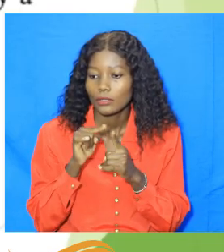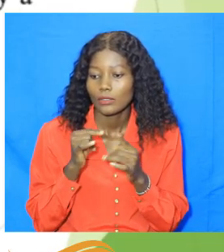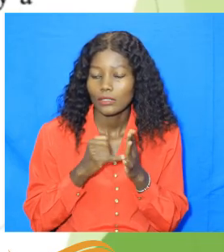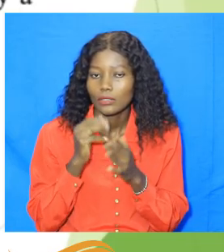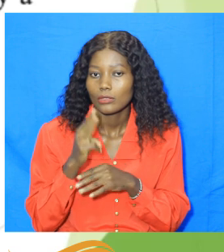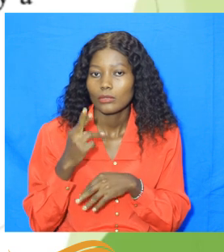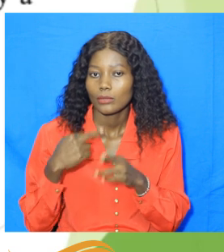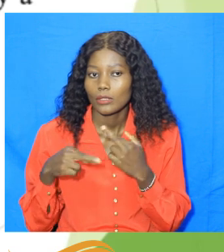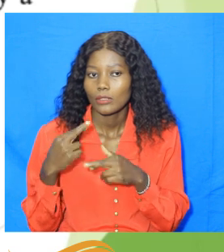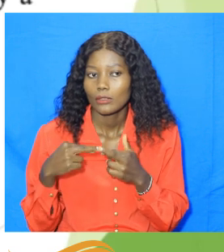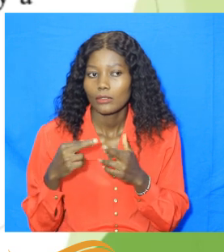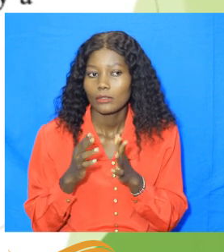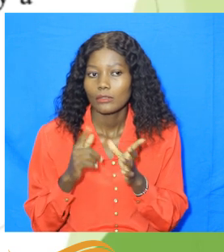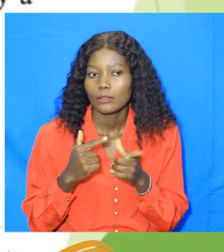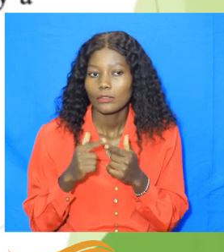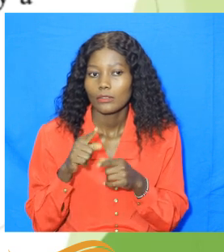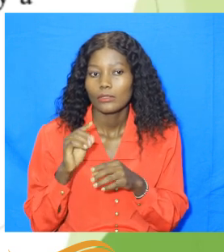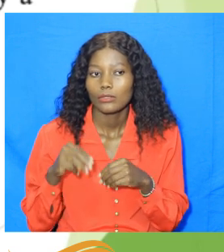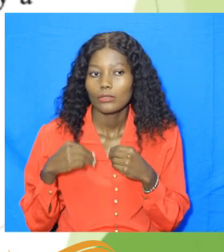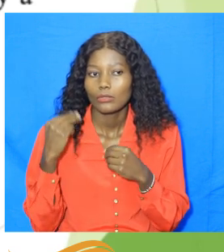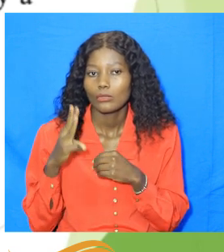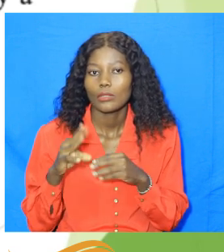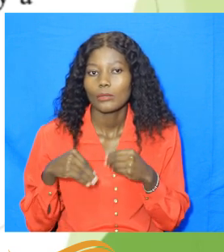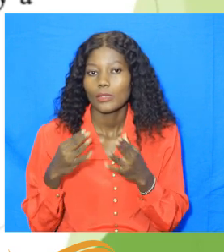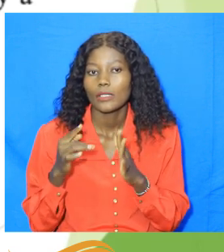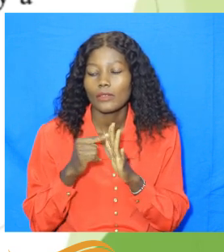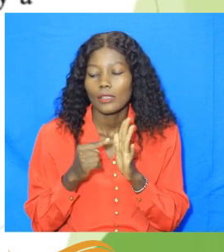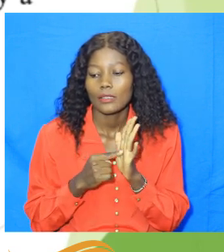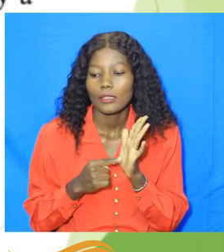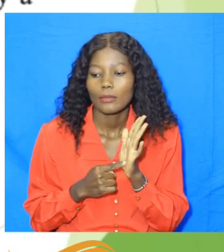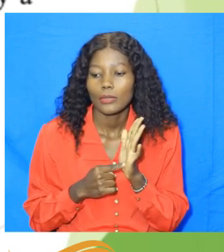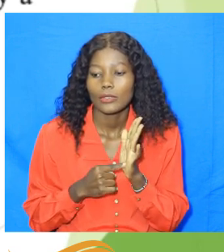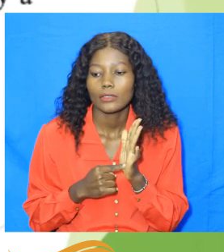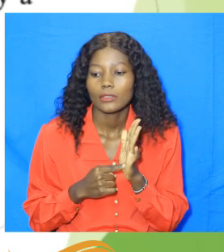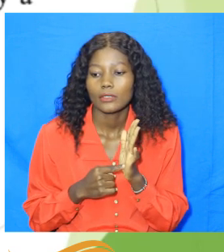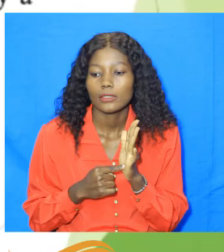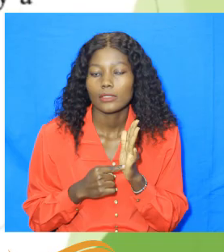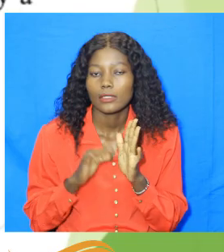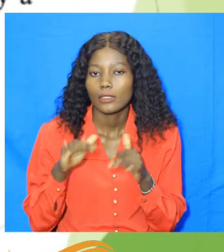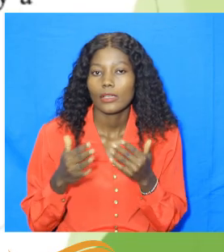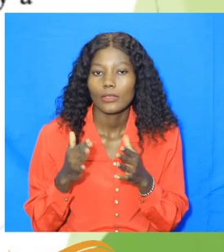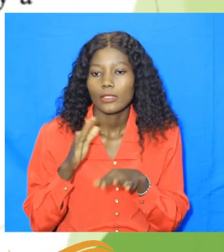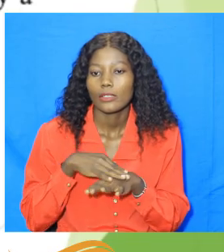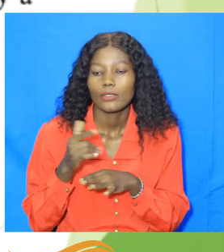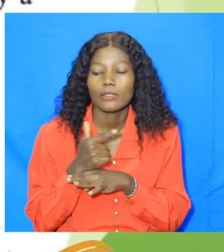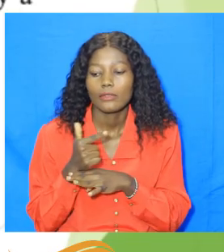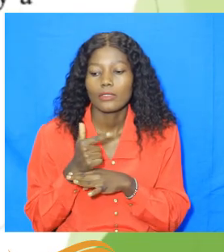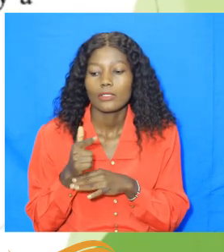Hello? Abdi, we can lost. hear you. Now you can hear me.